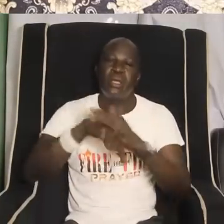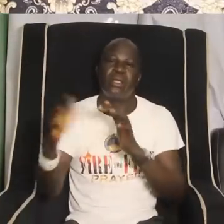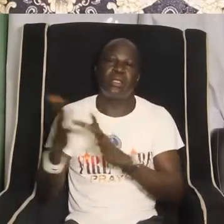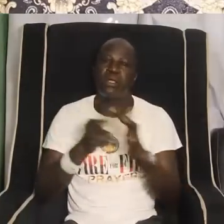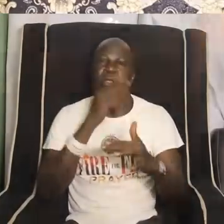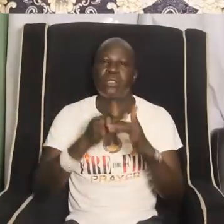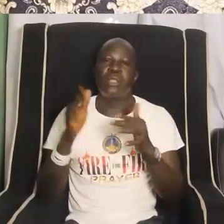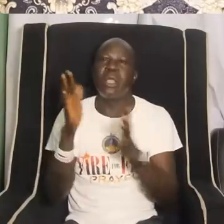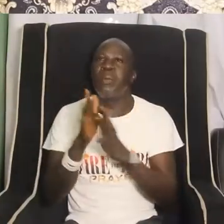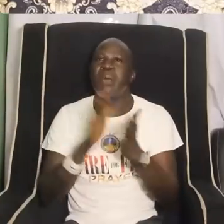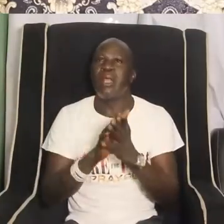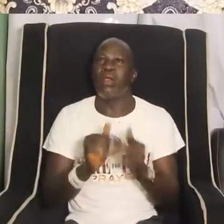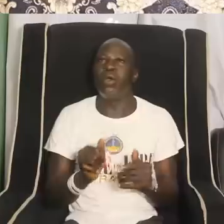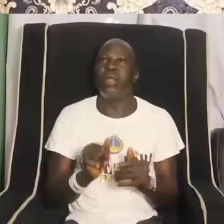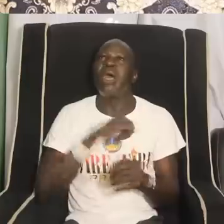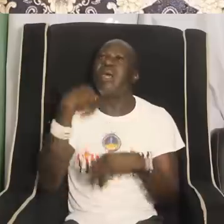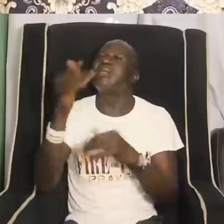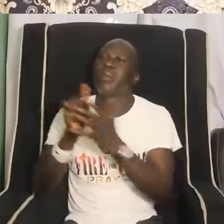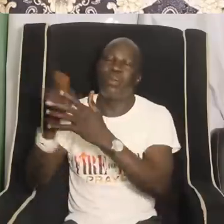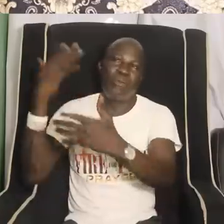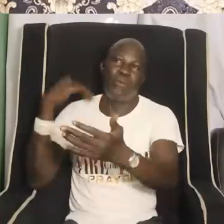am next to